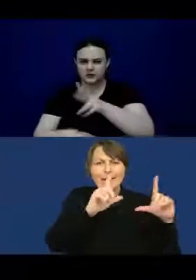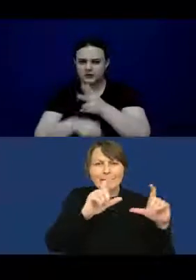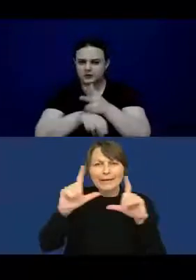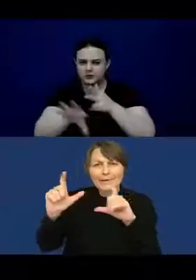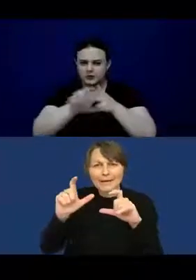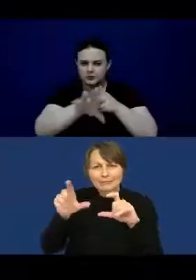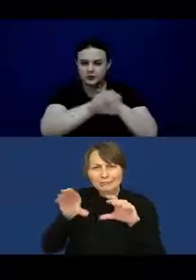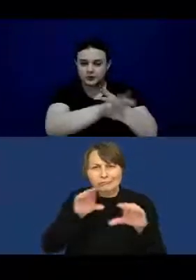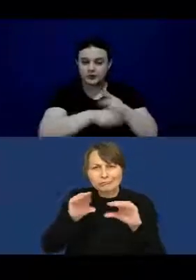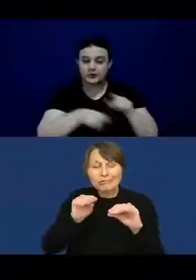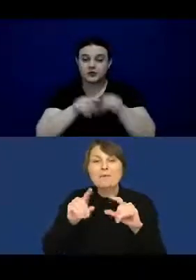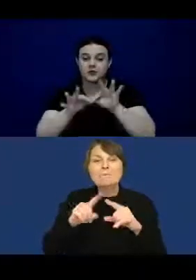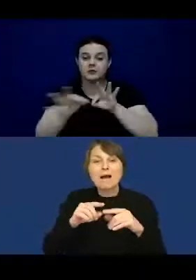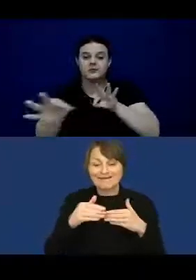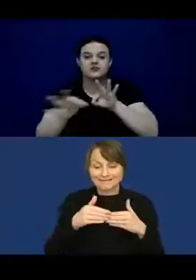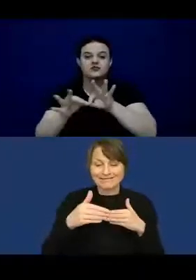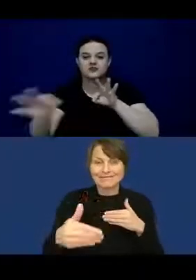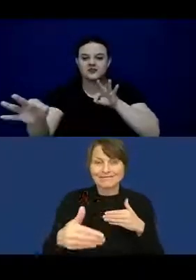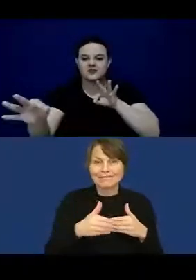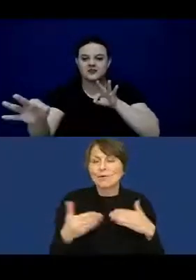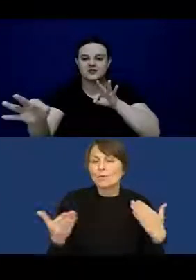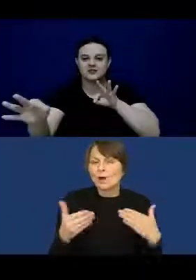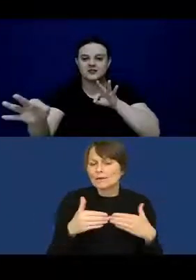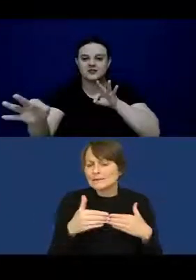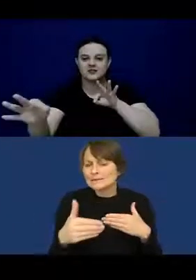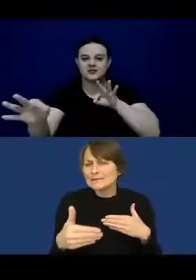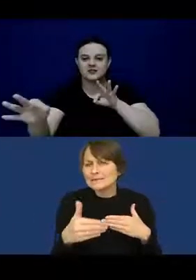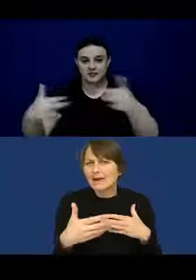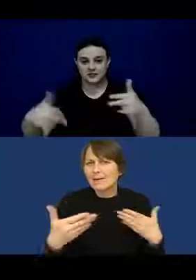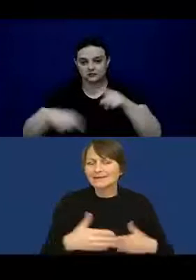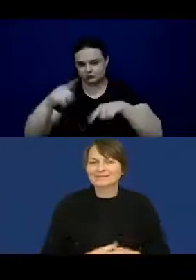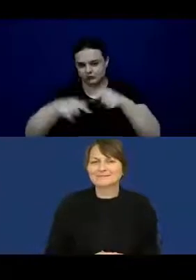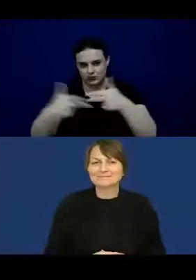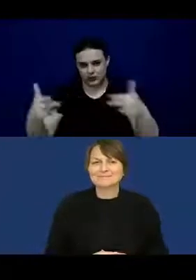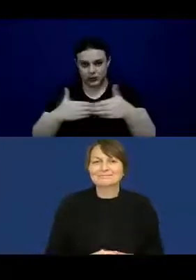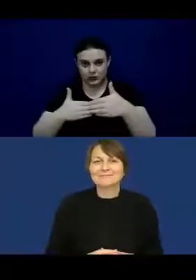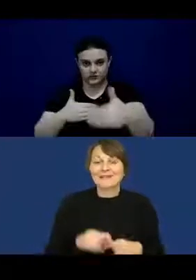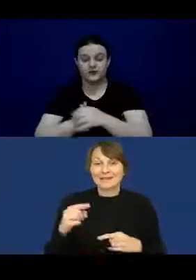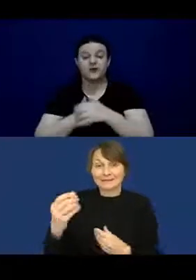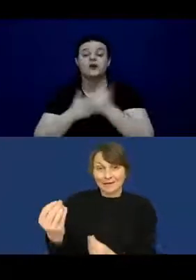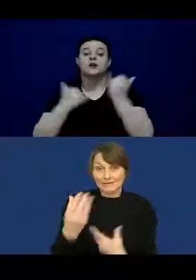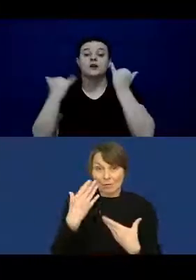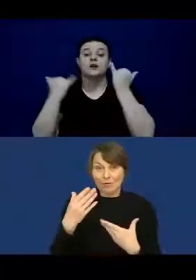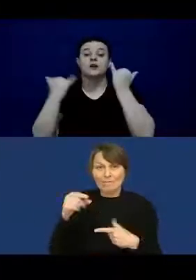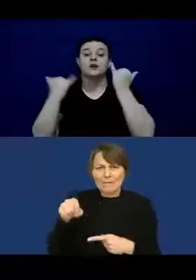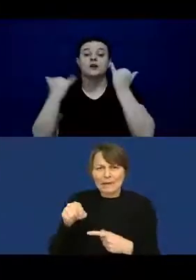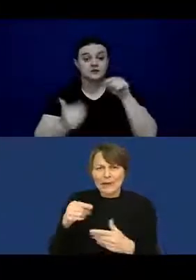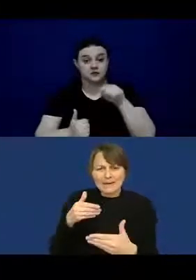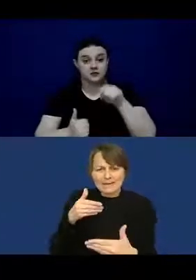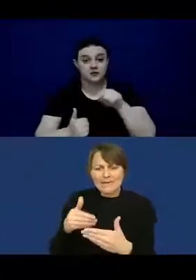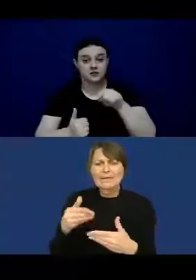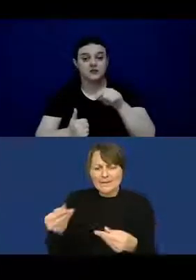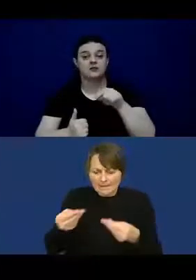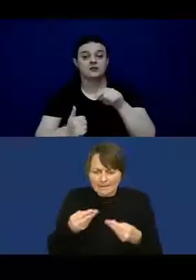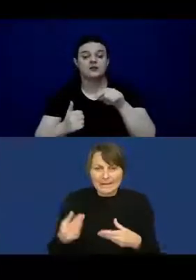measures distances, objects that are directly in front of it. And this information is given over for visual analysis.